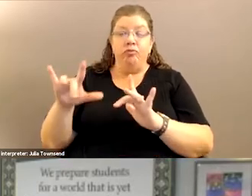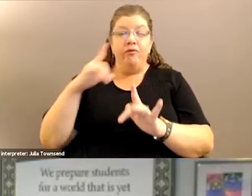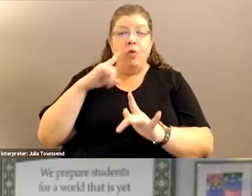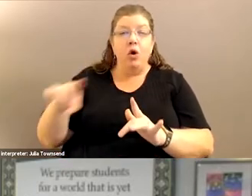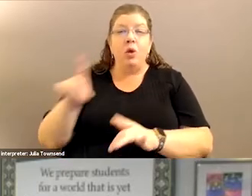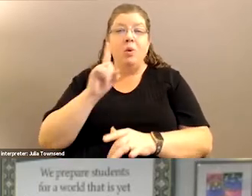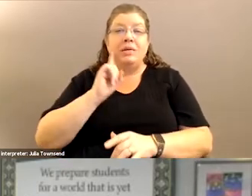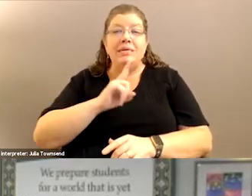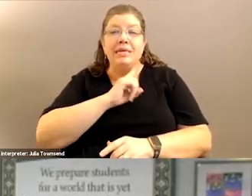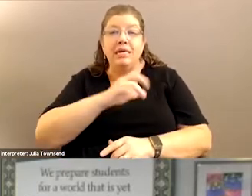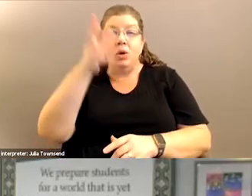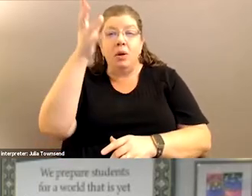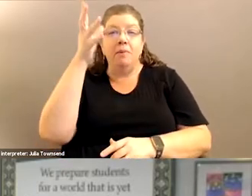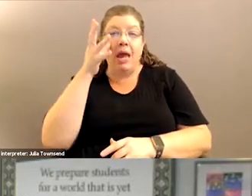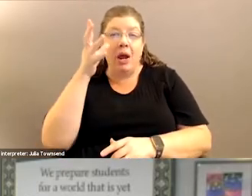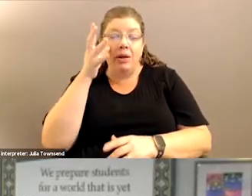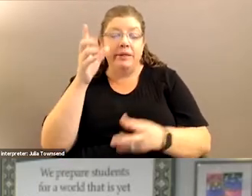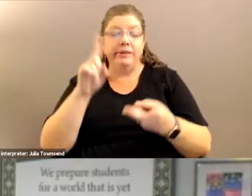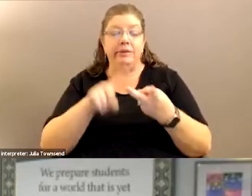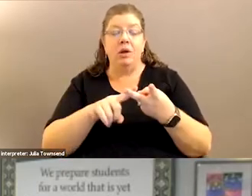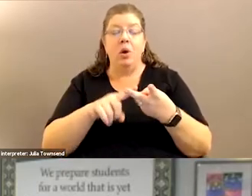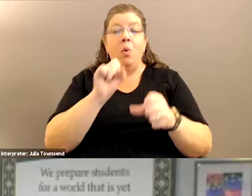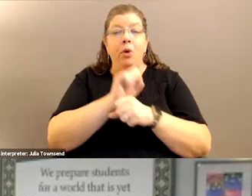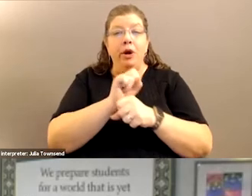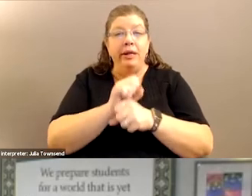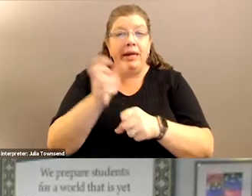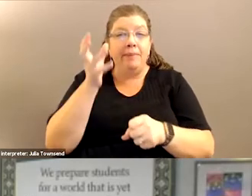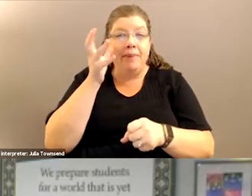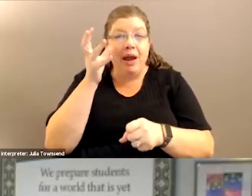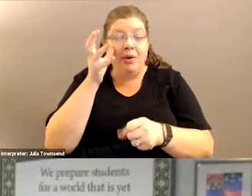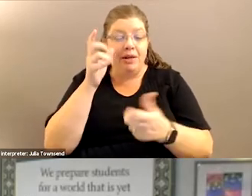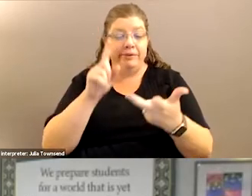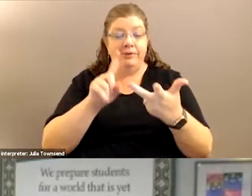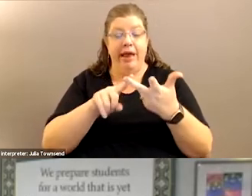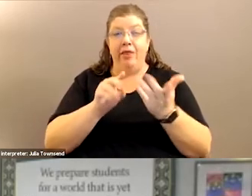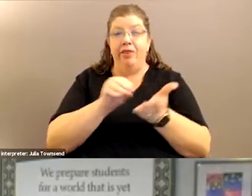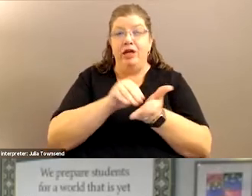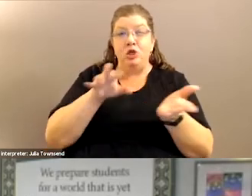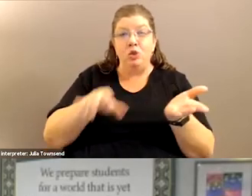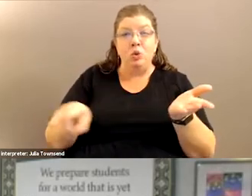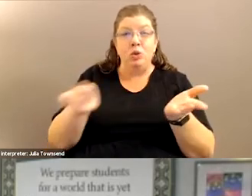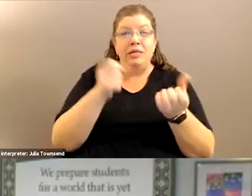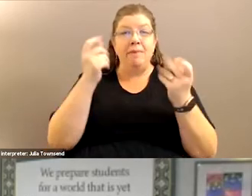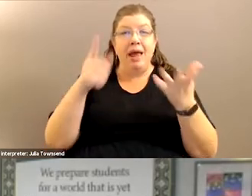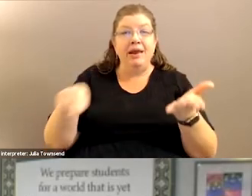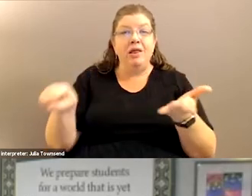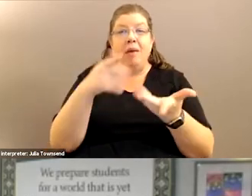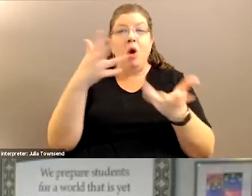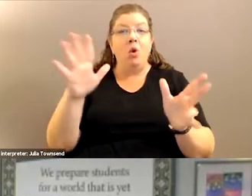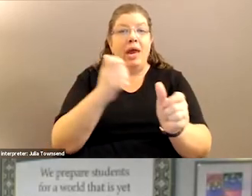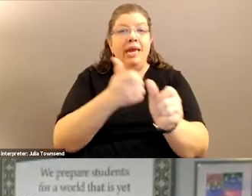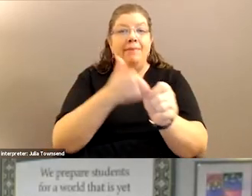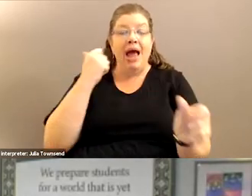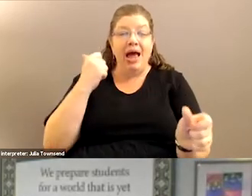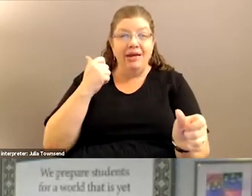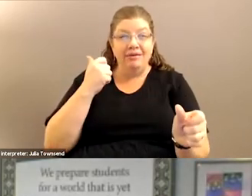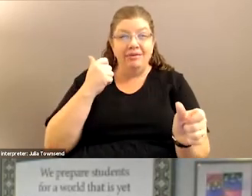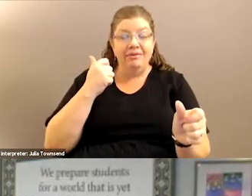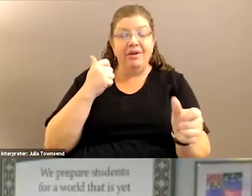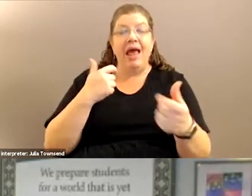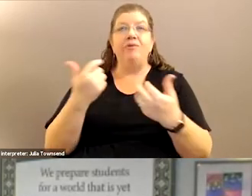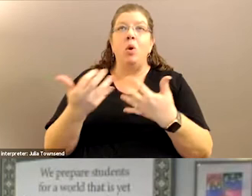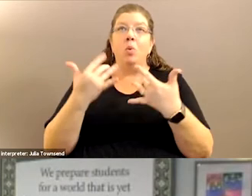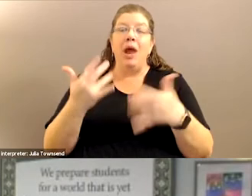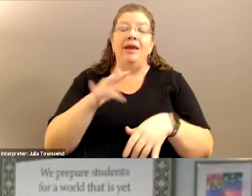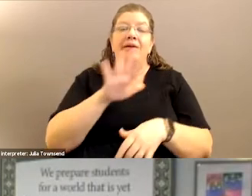working parents um as well as the students you know many of them are already behind and to have to wait five